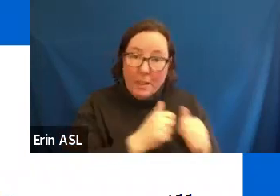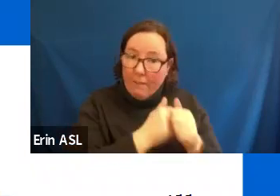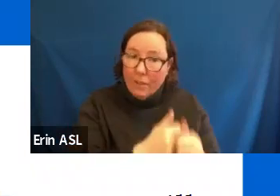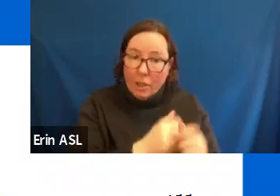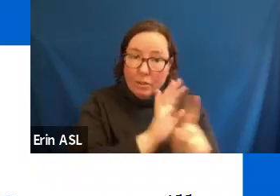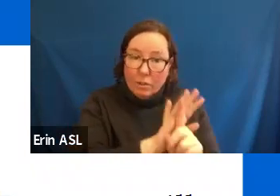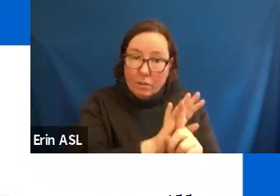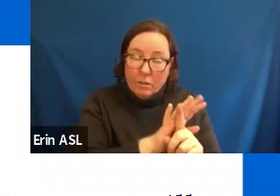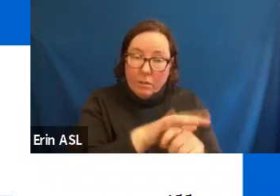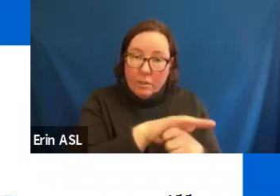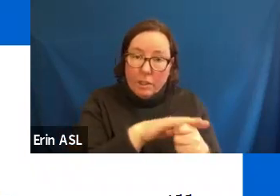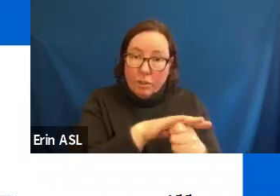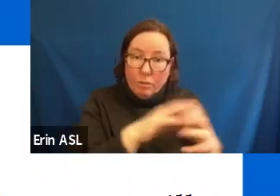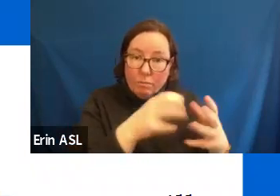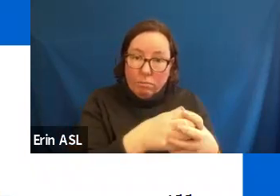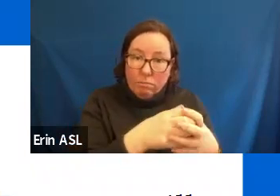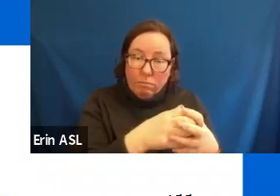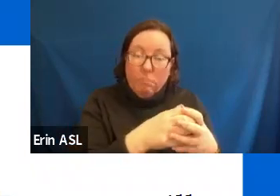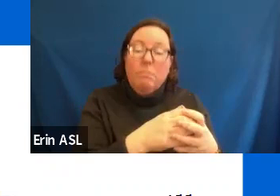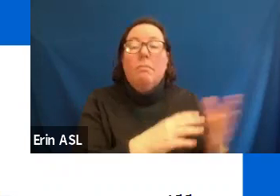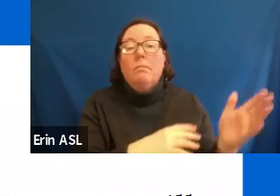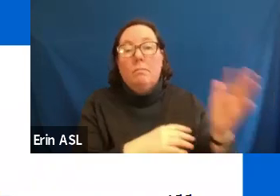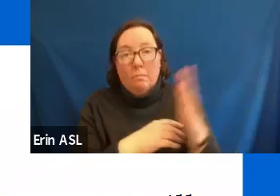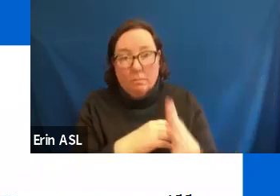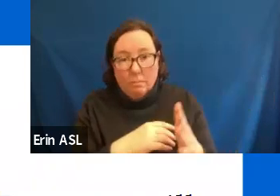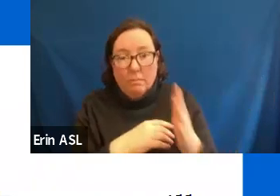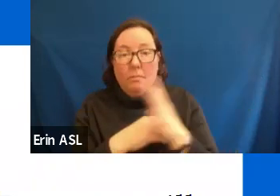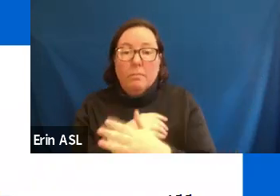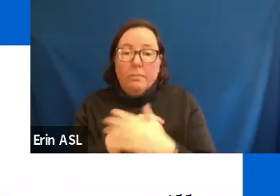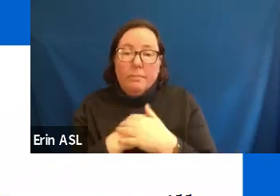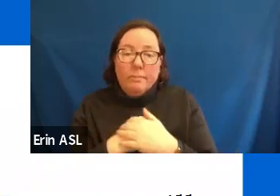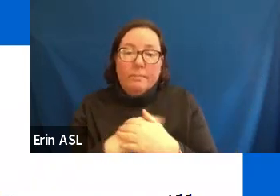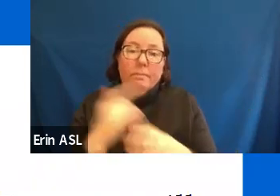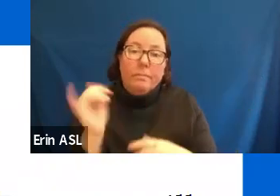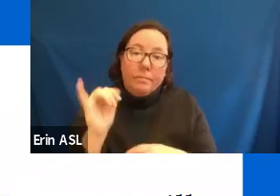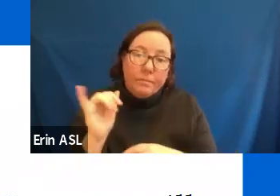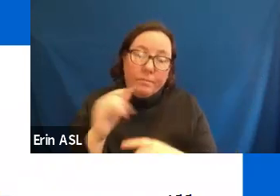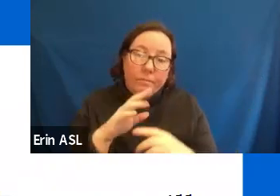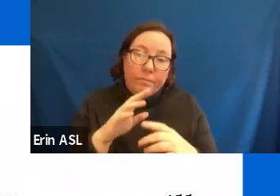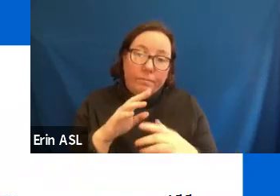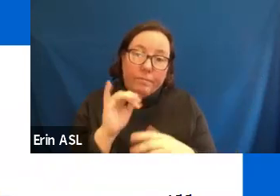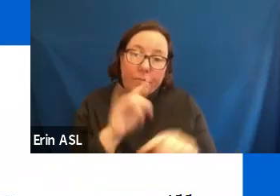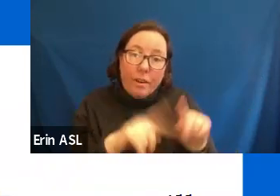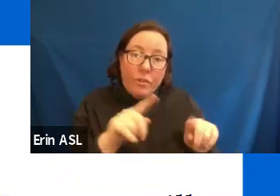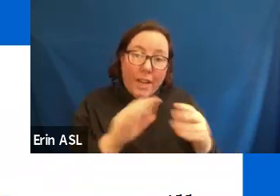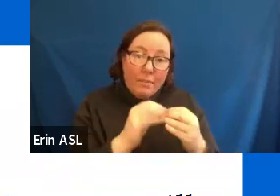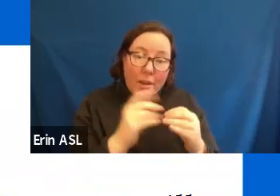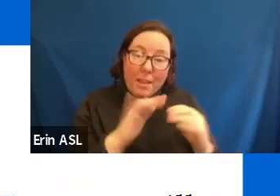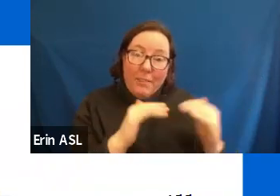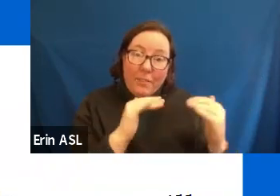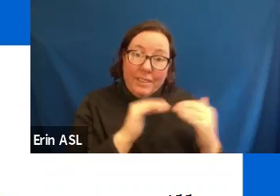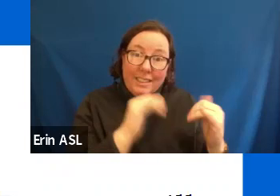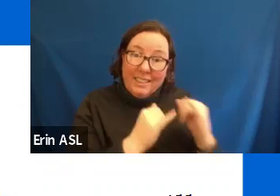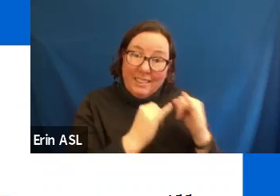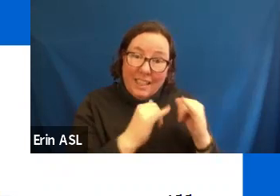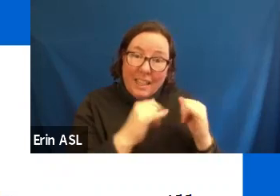GPA being placed first and so forth. Also, the provision for the random number still applies in